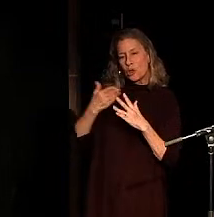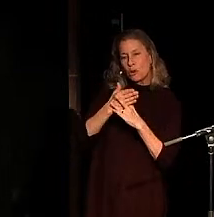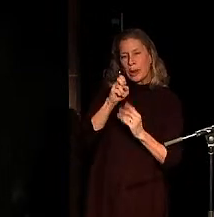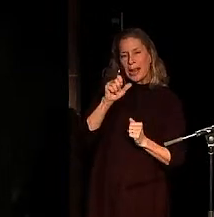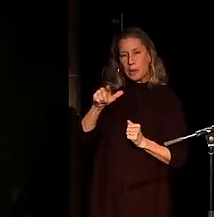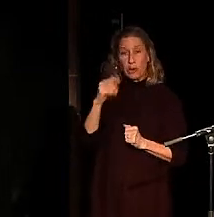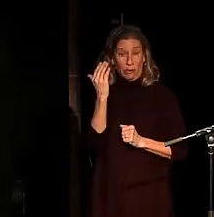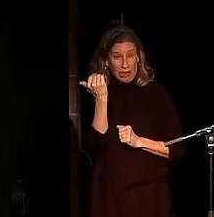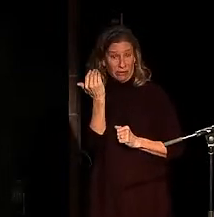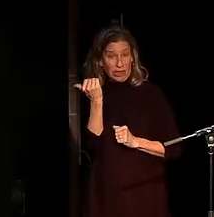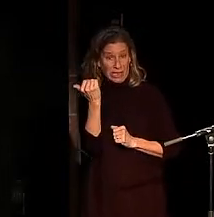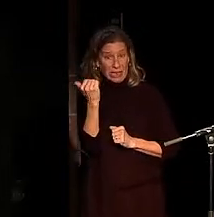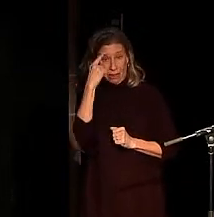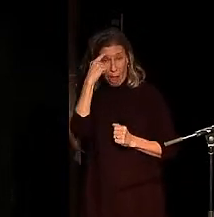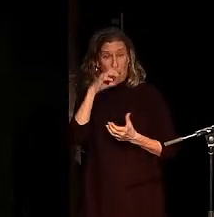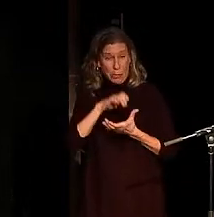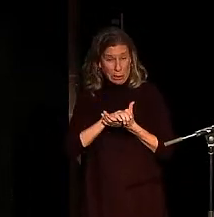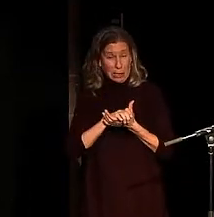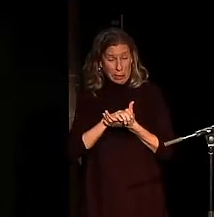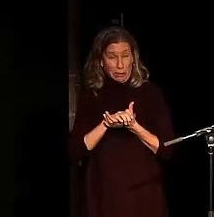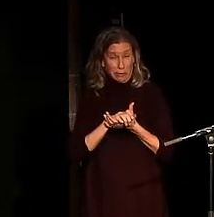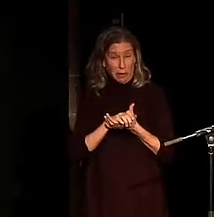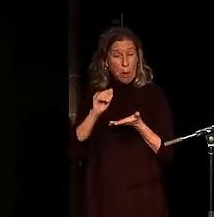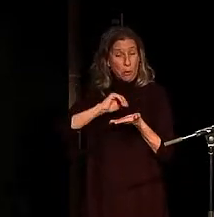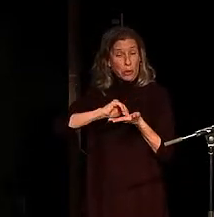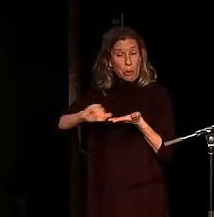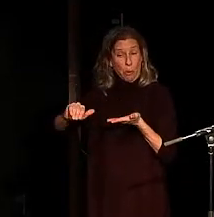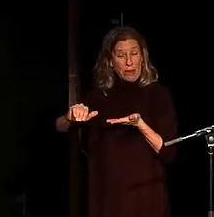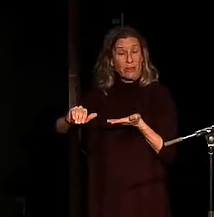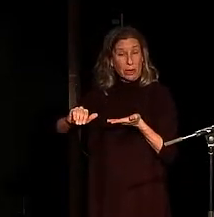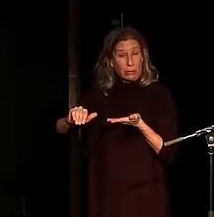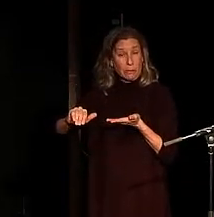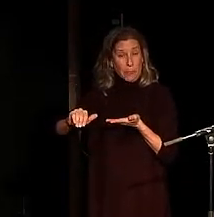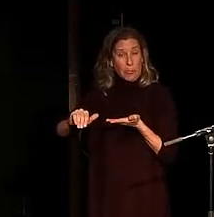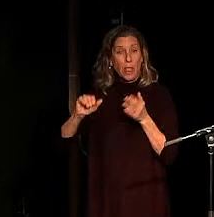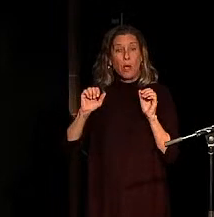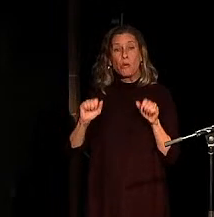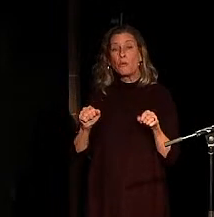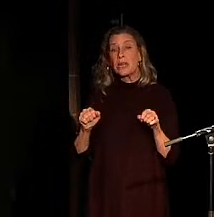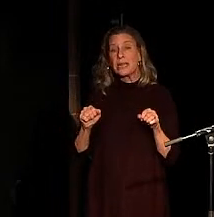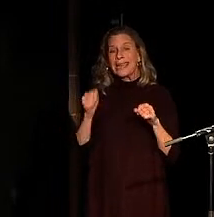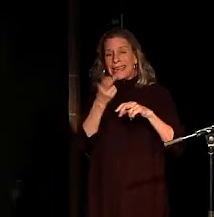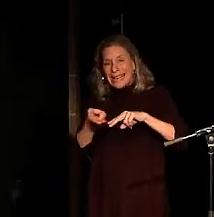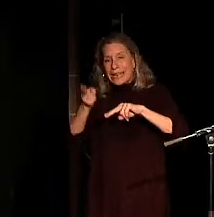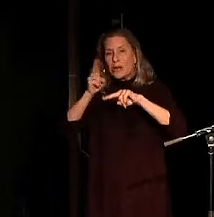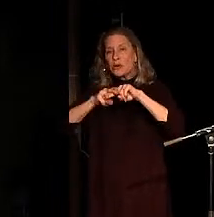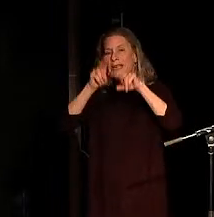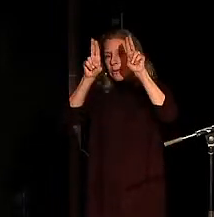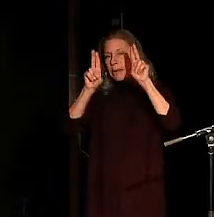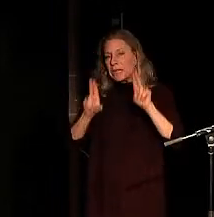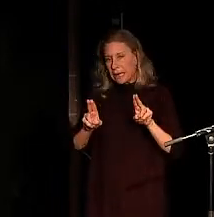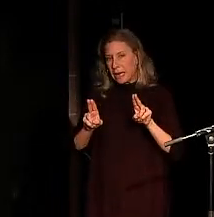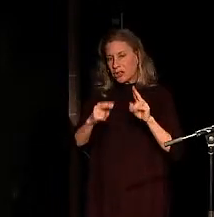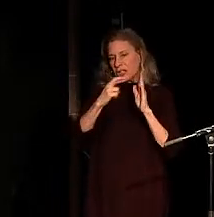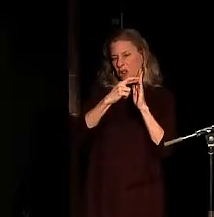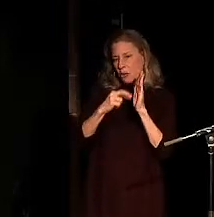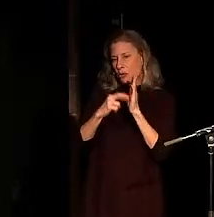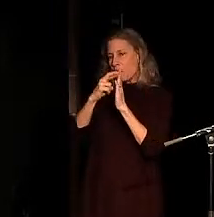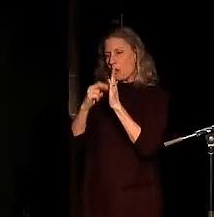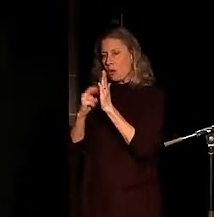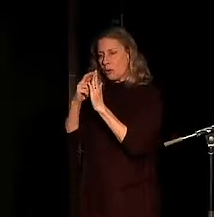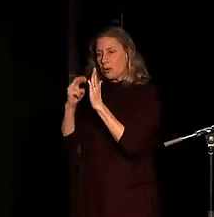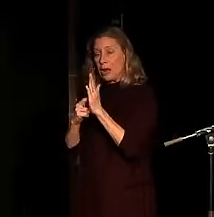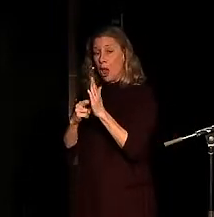15th, and I believe with this waiver, we will be able to considerably increase our applications, and hopefully it